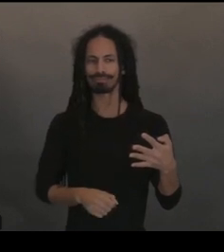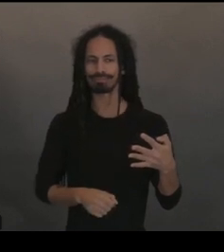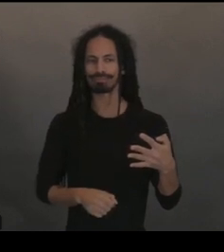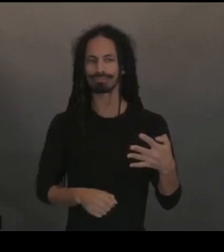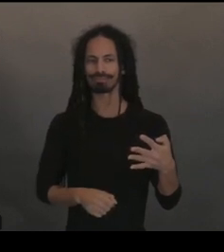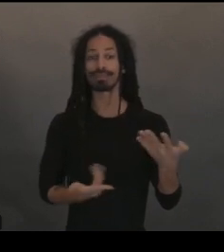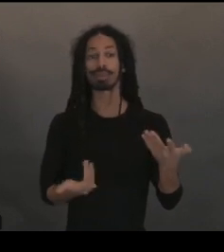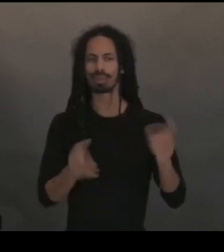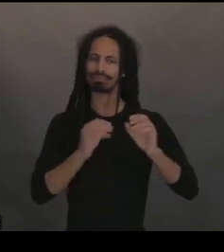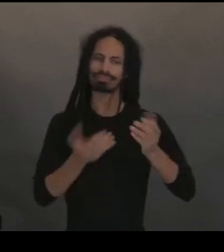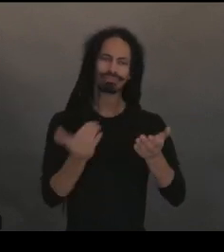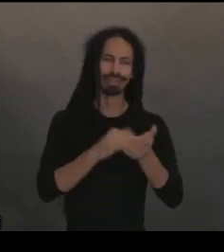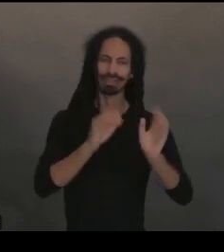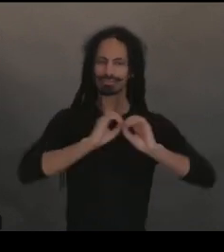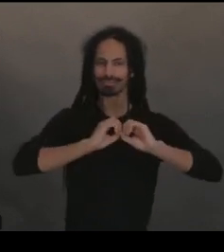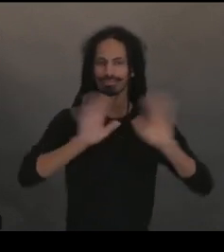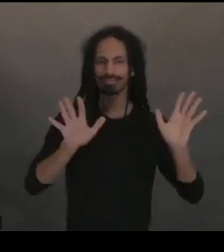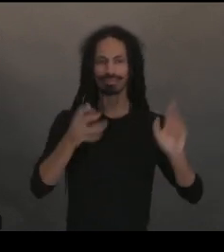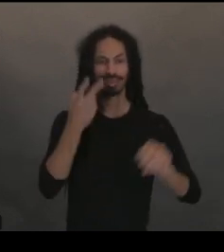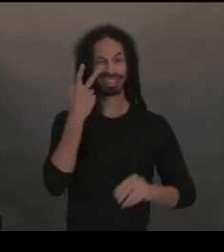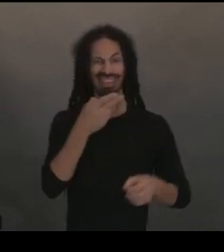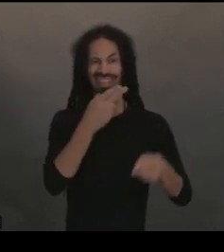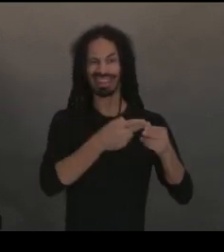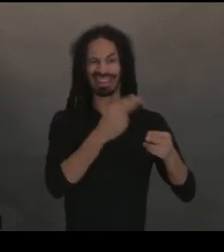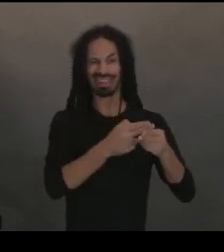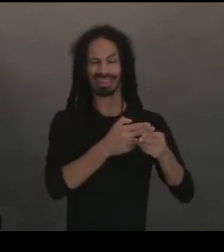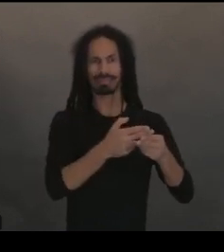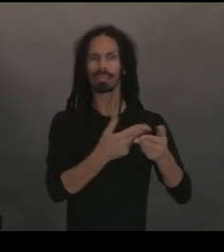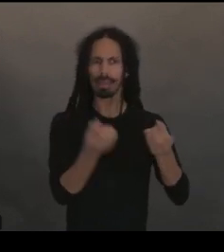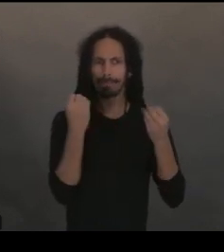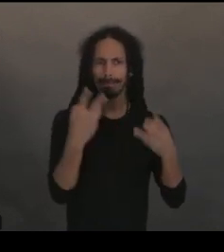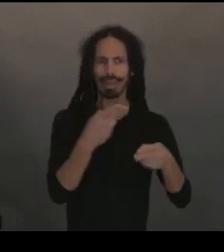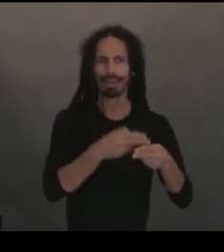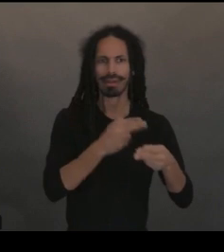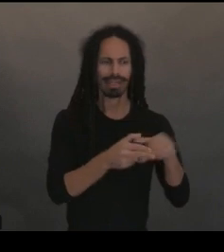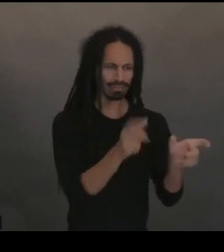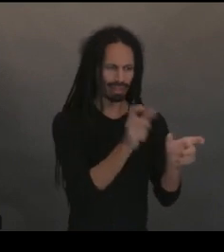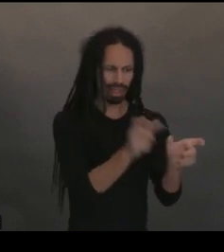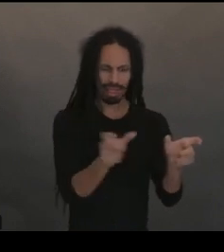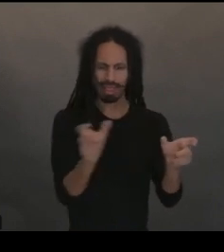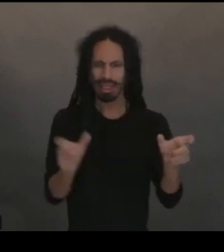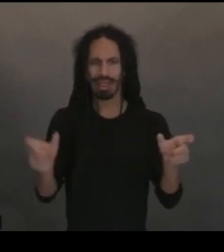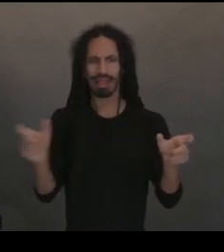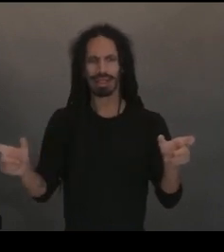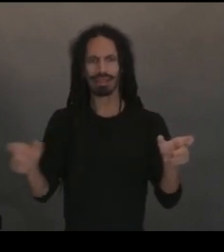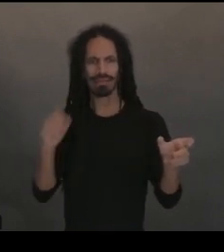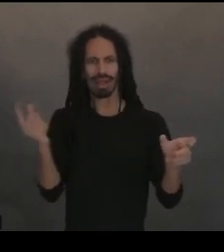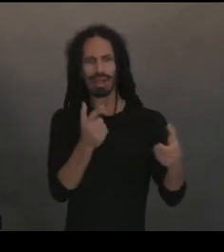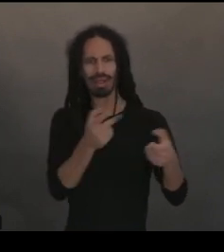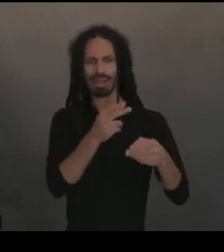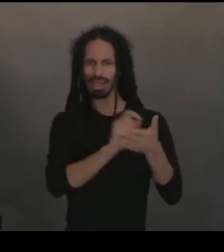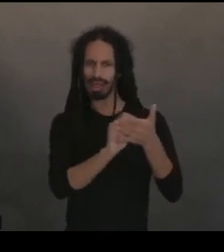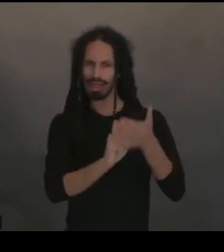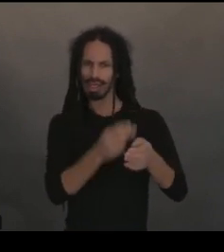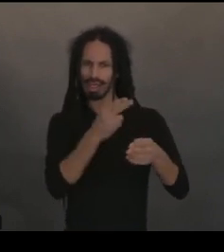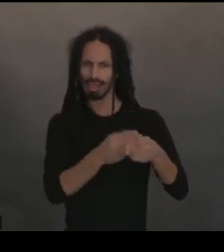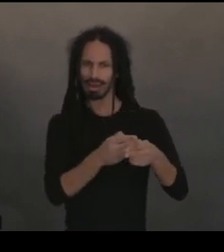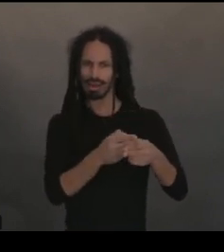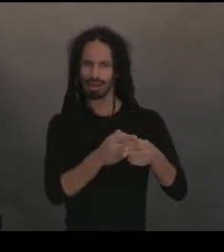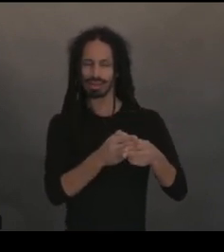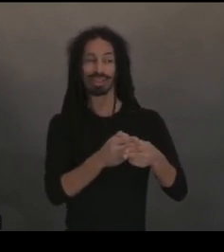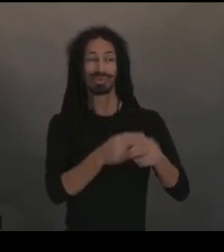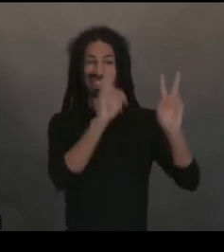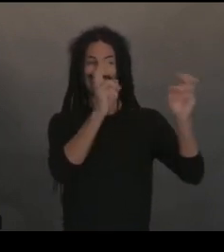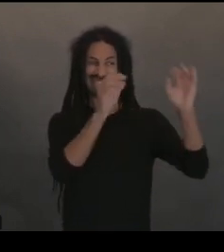very clearly a series of who, of authors, under the title of